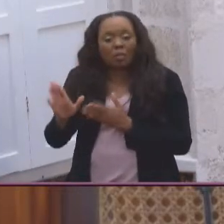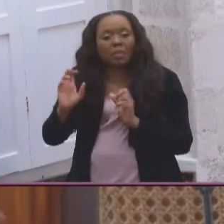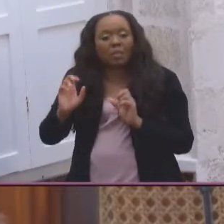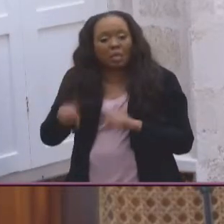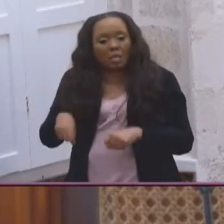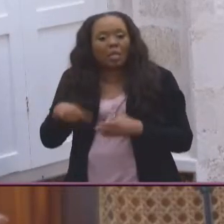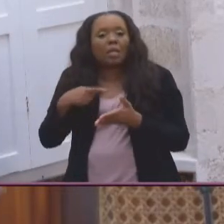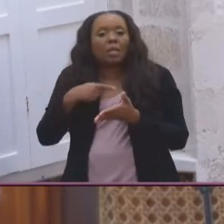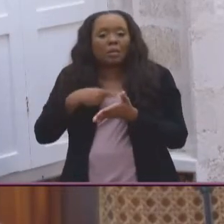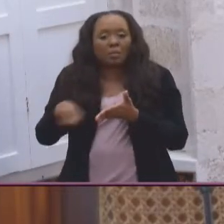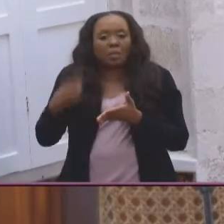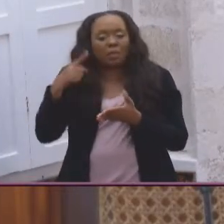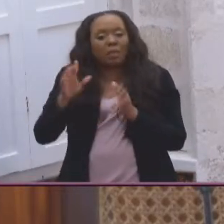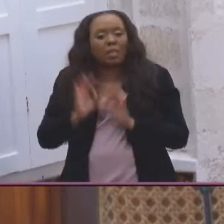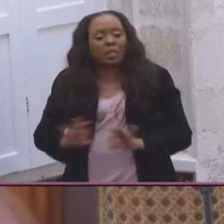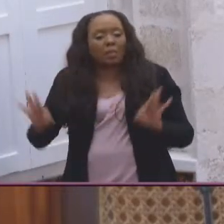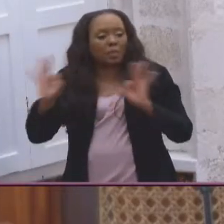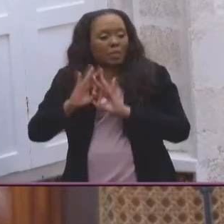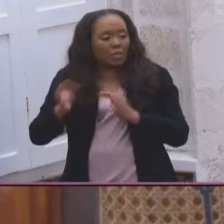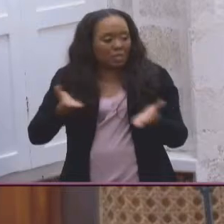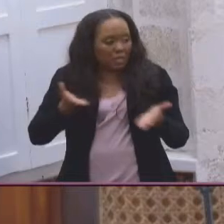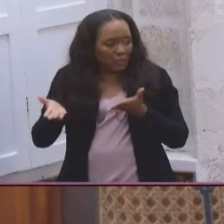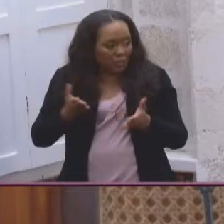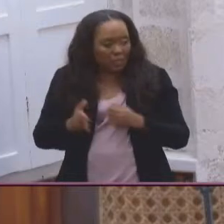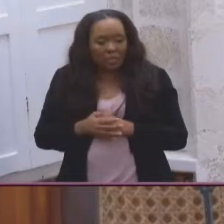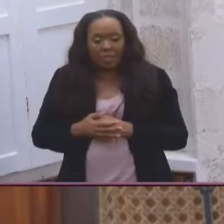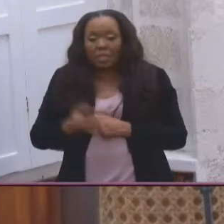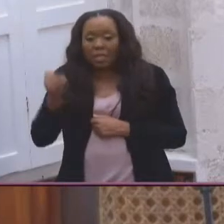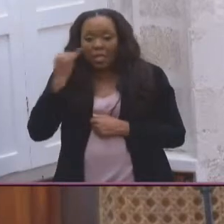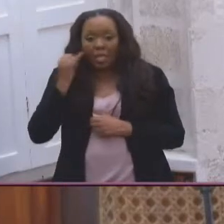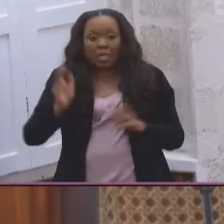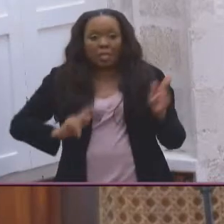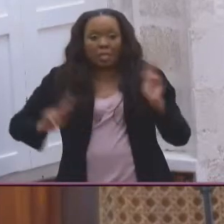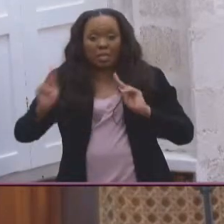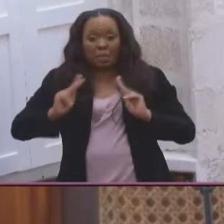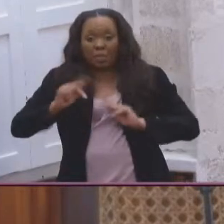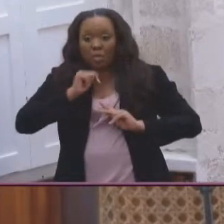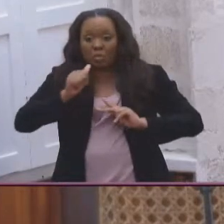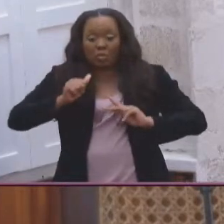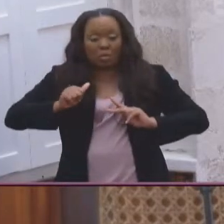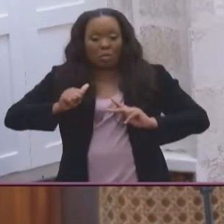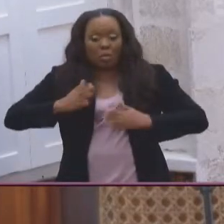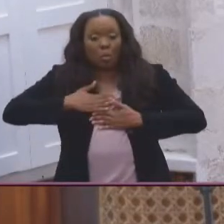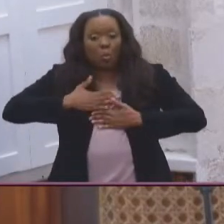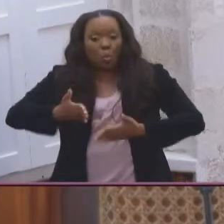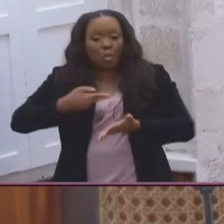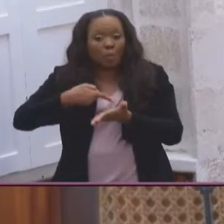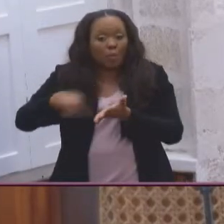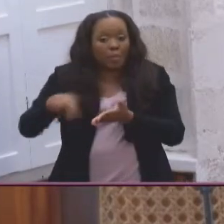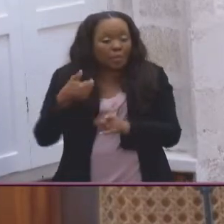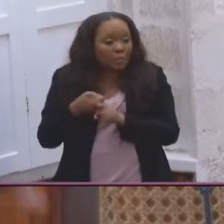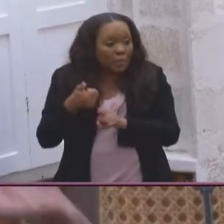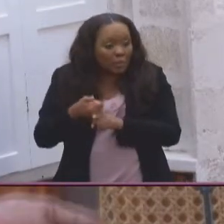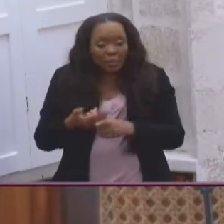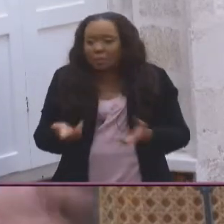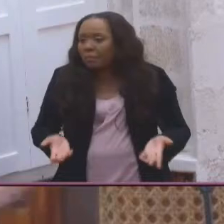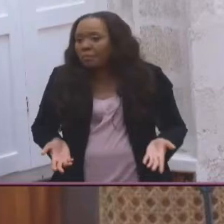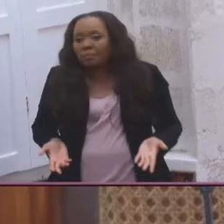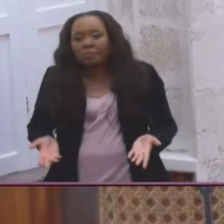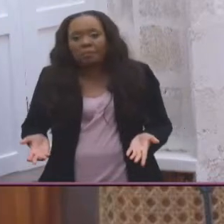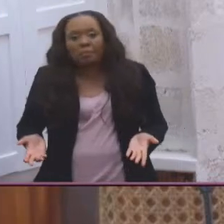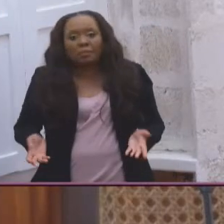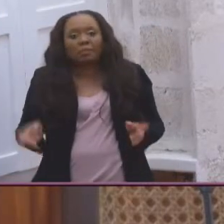is now an essential service. Because if people are not prepared to pay and do it themselves, or to do it themselves, because people